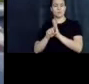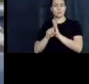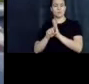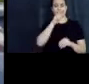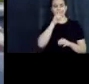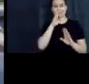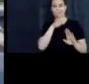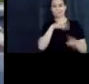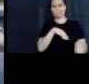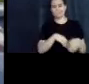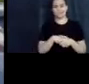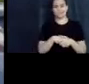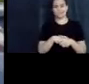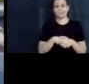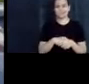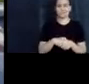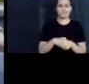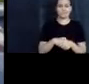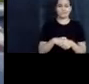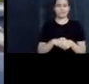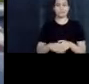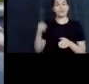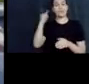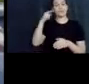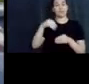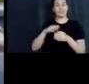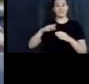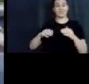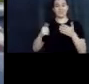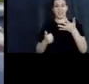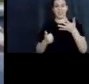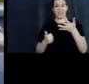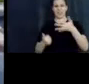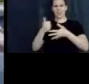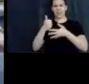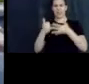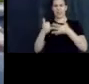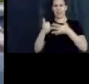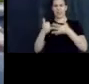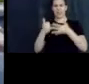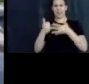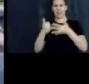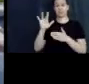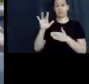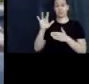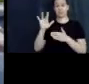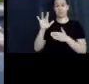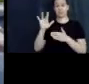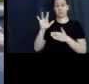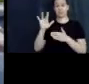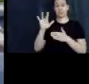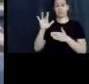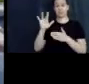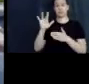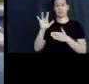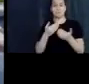traditional requirements. So if you are in the top 25%, you're actually automatically accepted regardless of what your test scores look like. And then